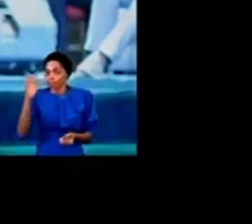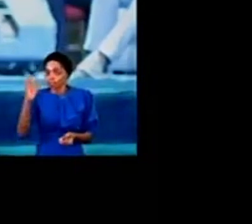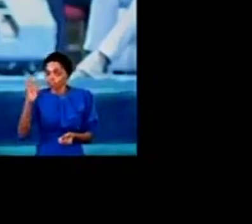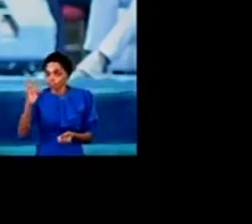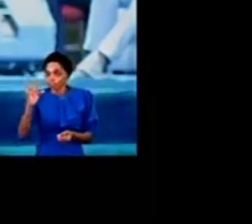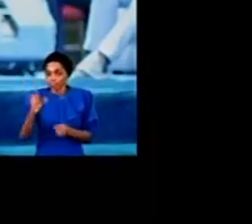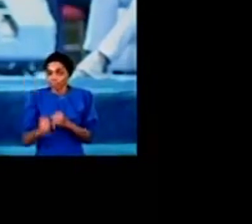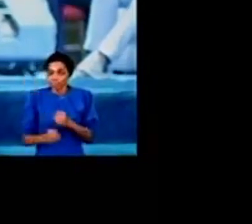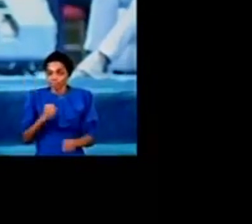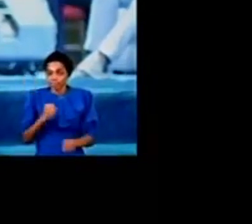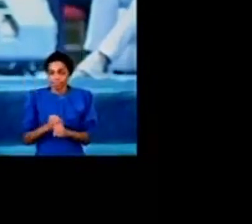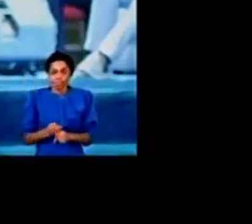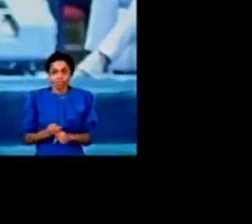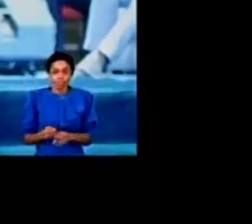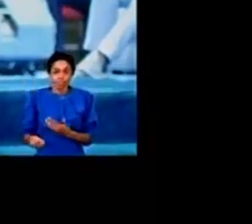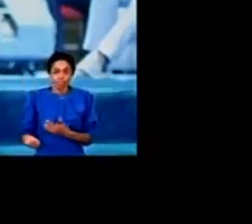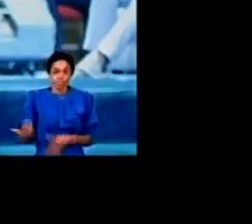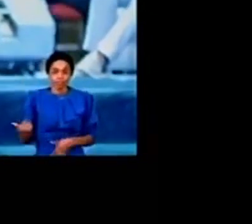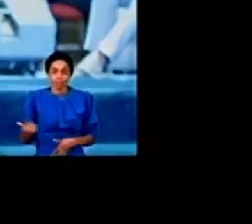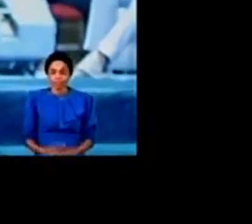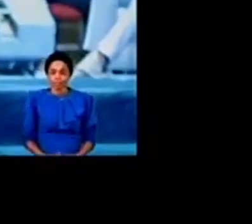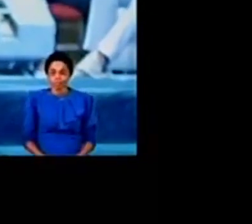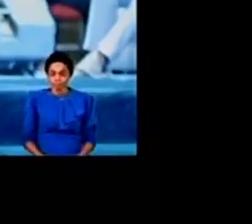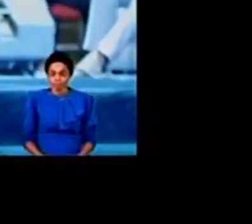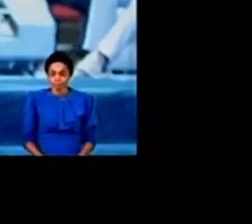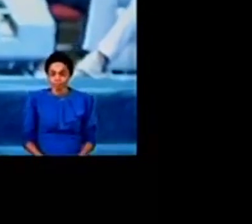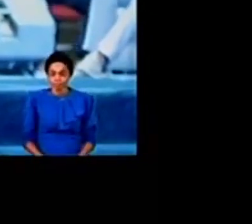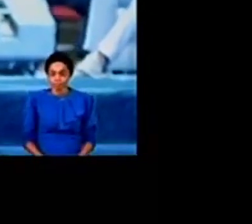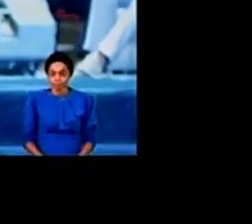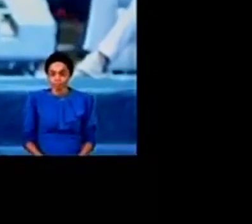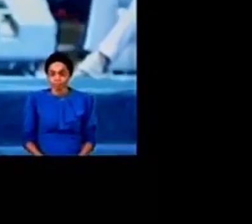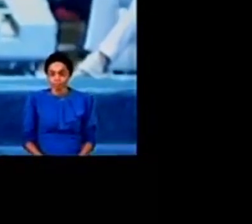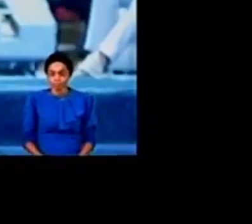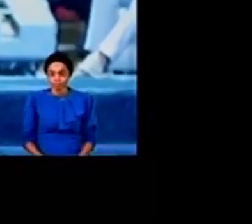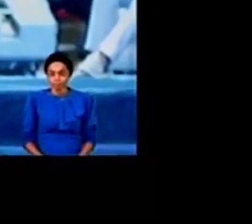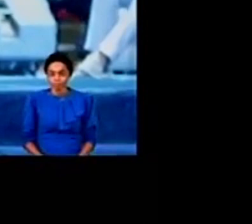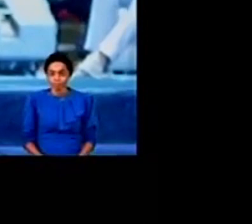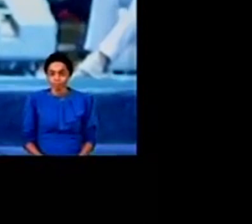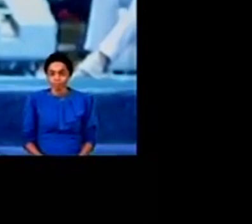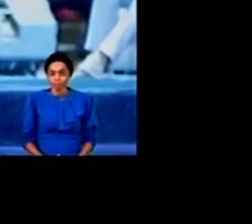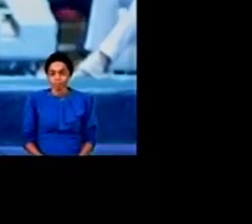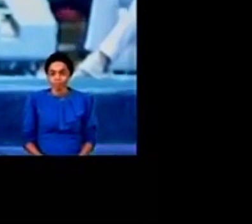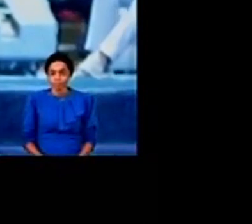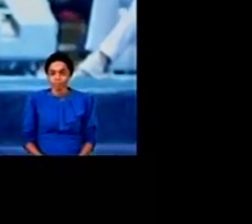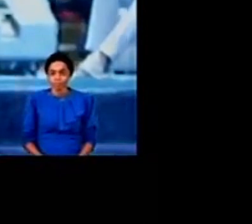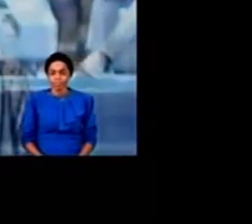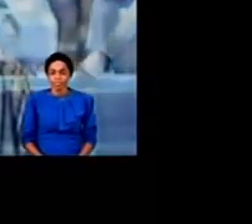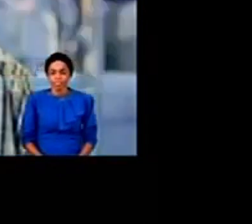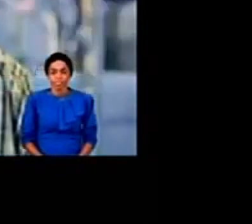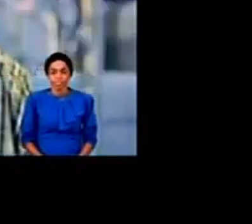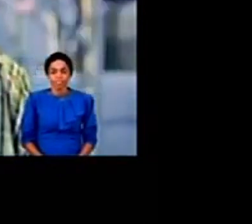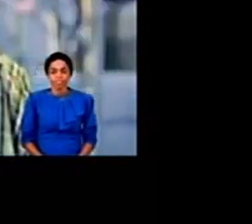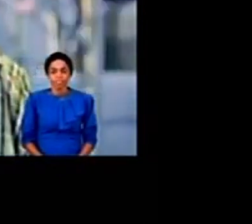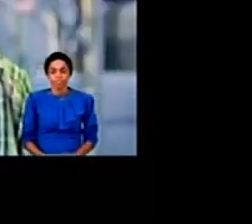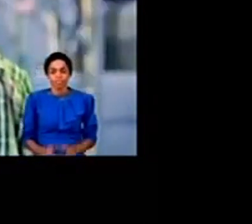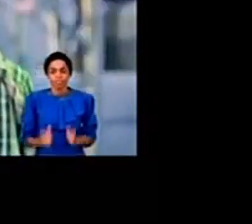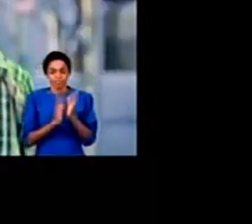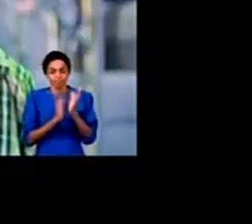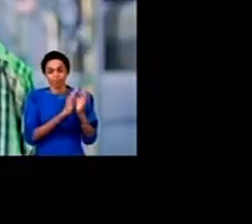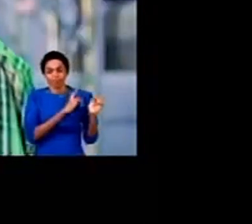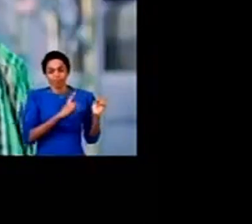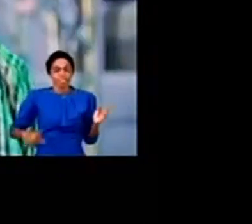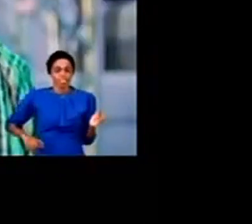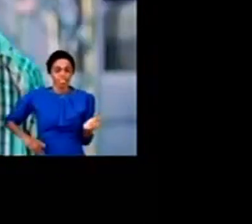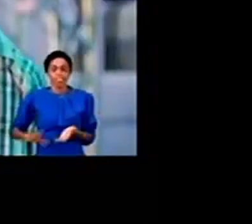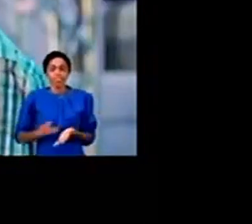Lord. I want everybody to get the deliver the way I get my own today. I will leave this house